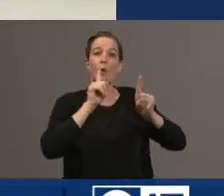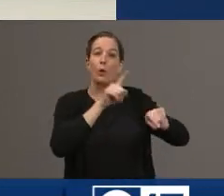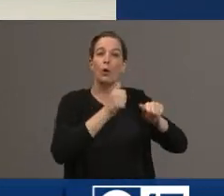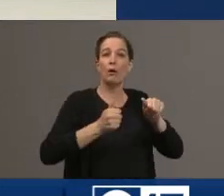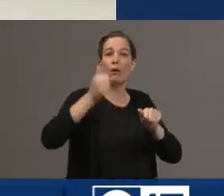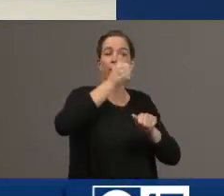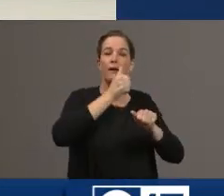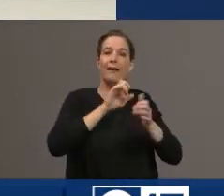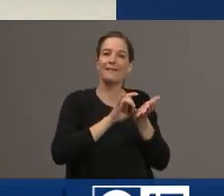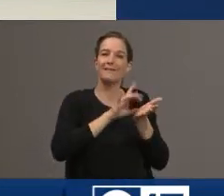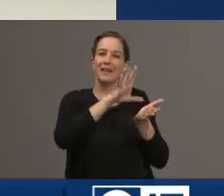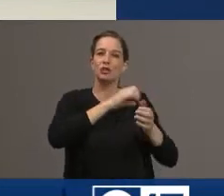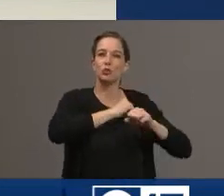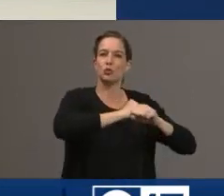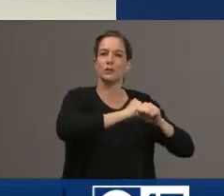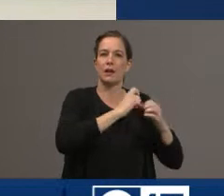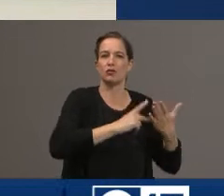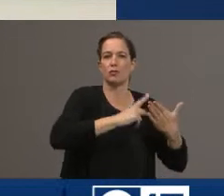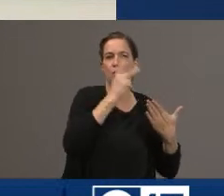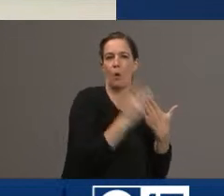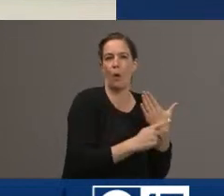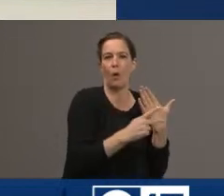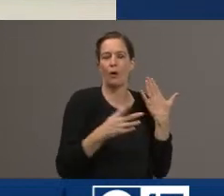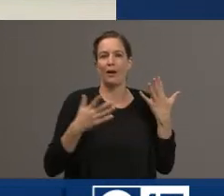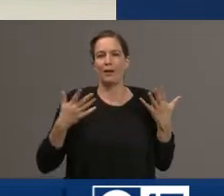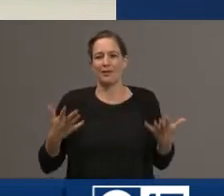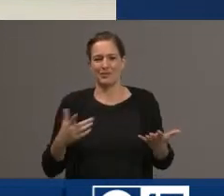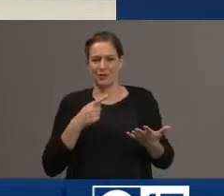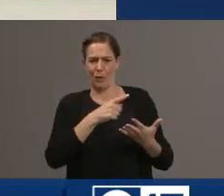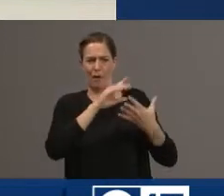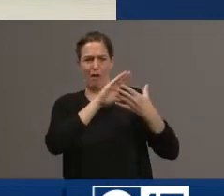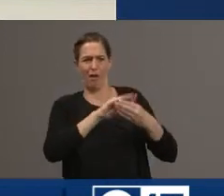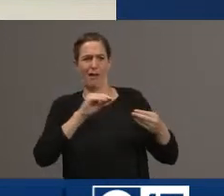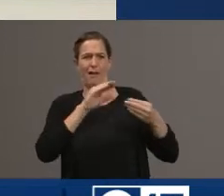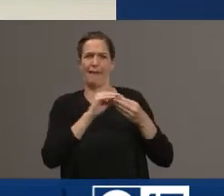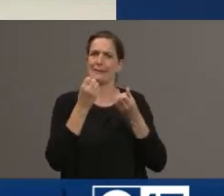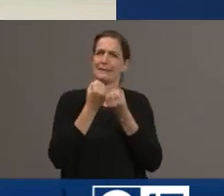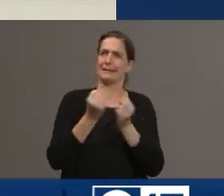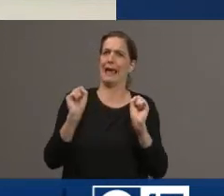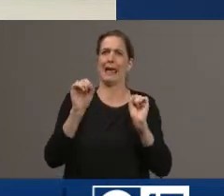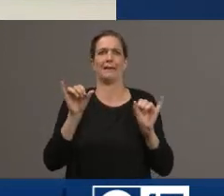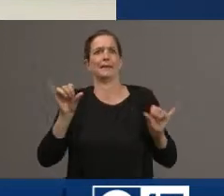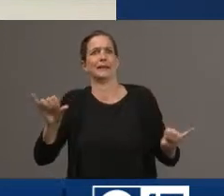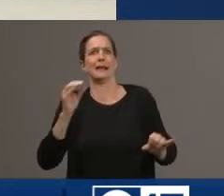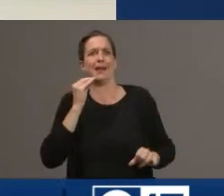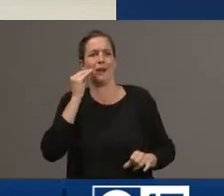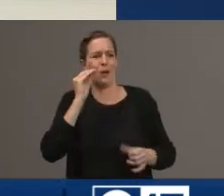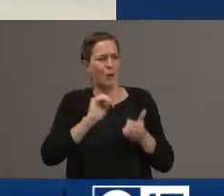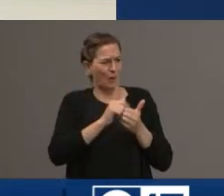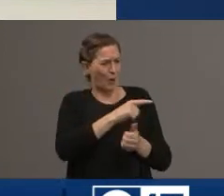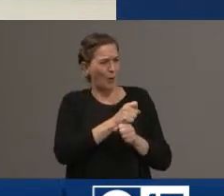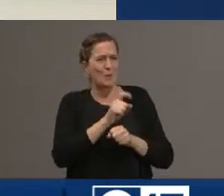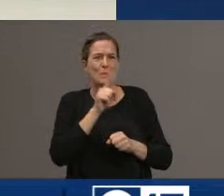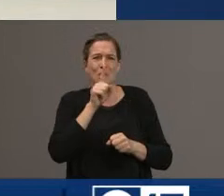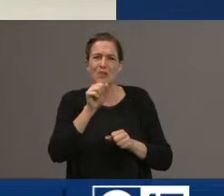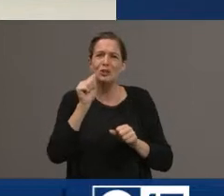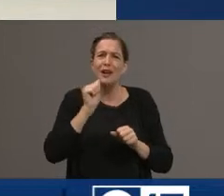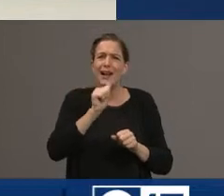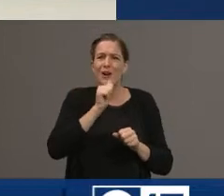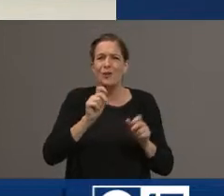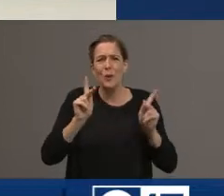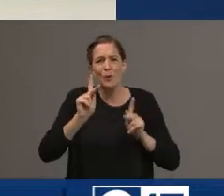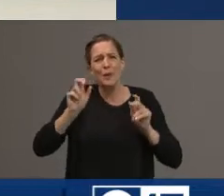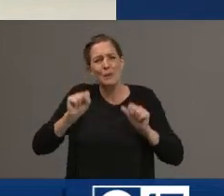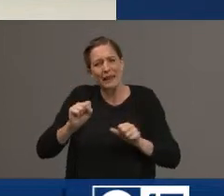a month. So your message today was all about being safer at home. What are you going to do to make sure Arizonans don't end up losing their homes as